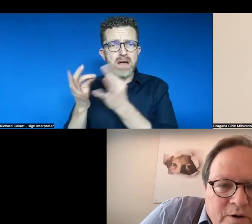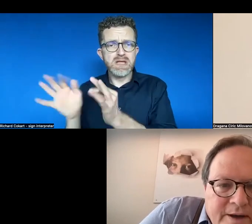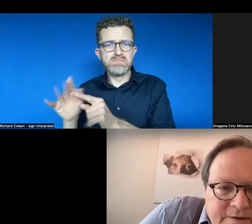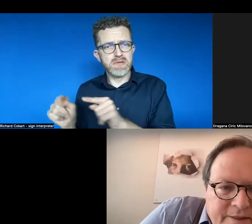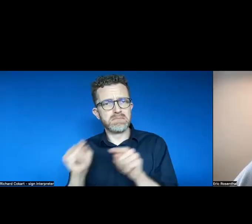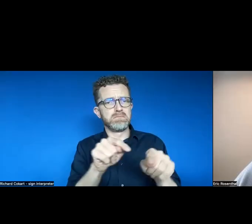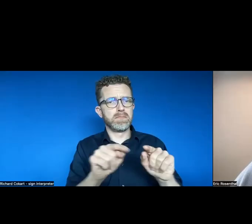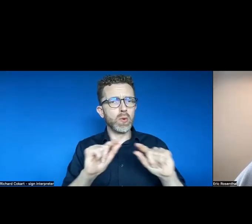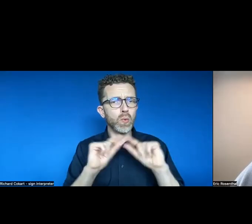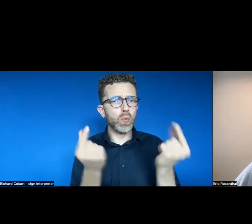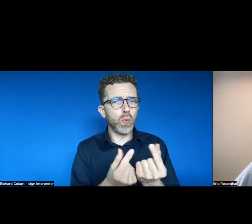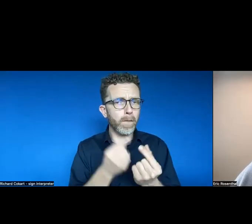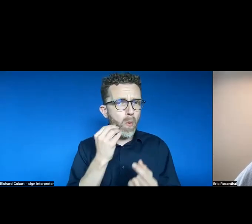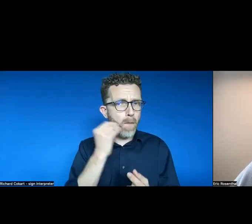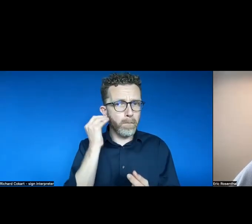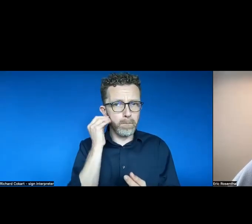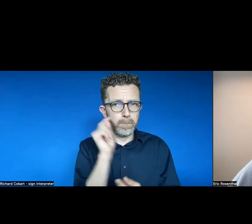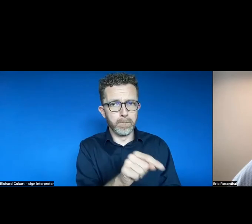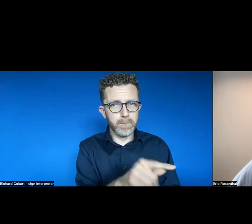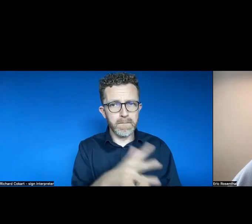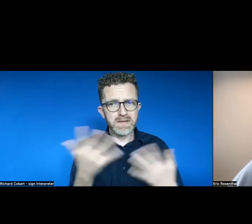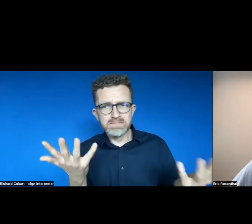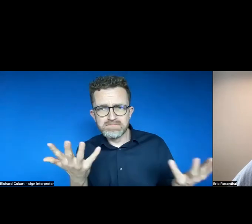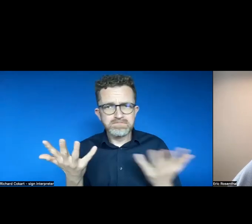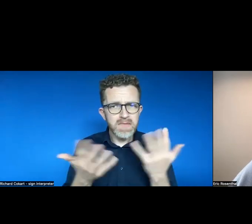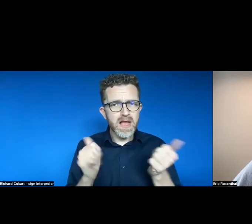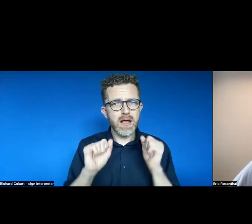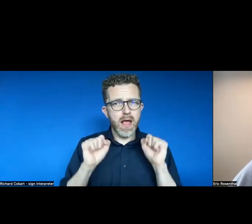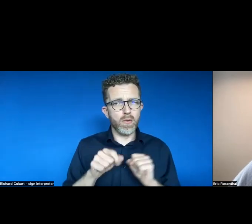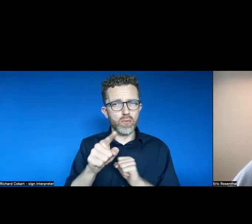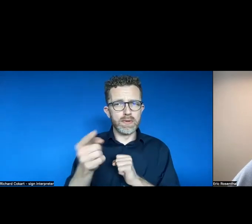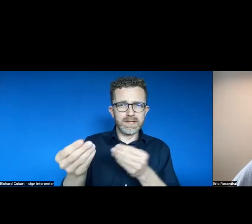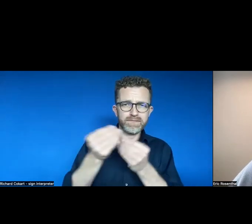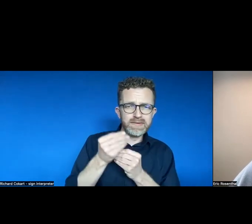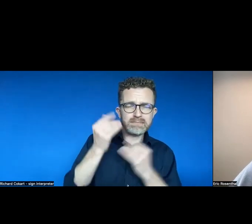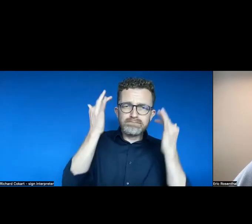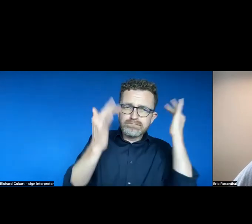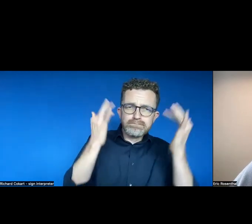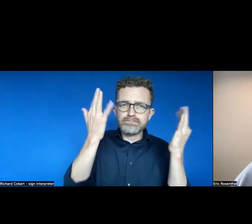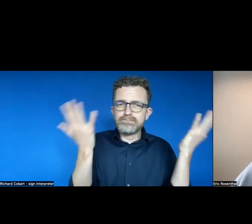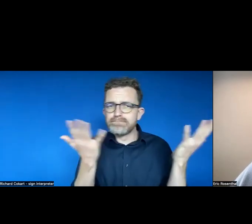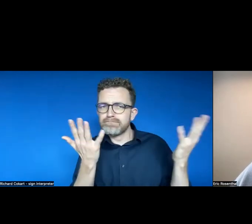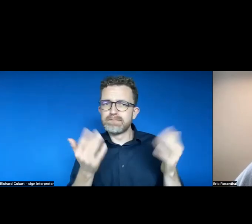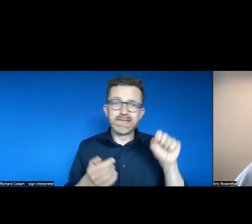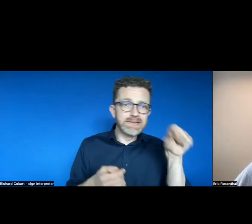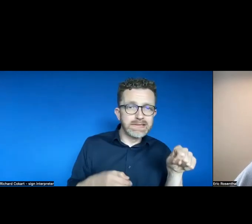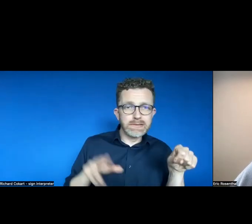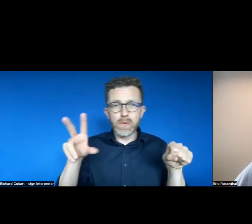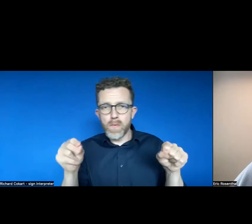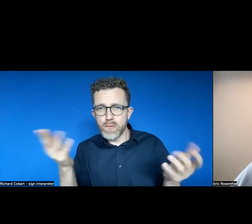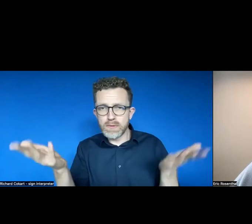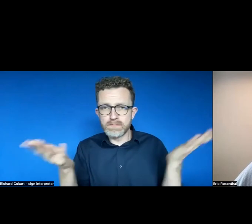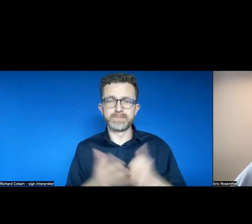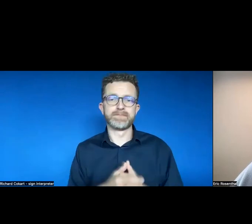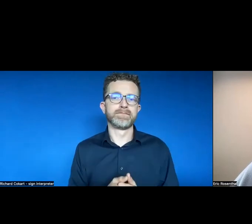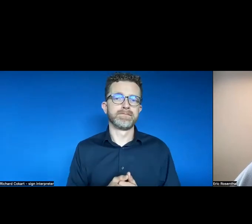Before I get to that, I'd like to respond. You know, since this report has come out and it was on BBC last night, we at